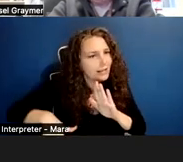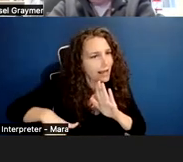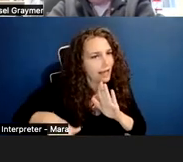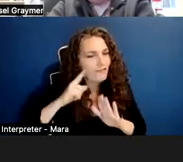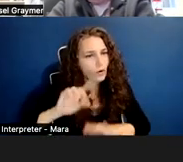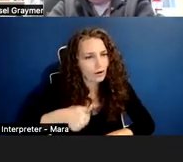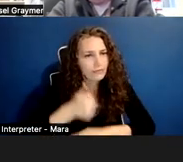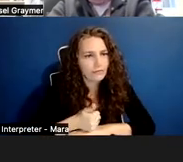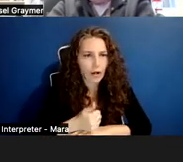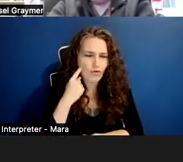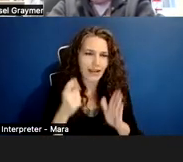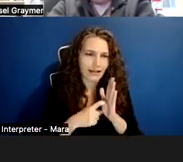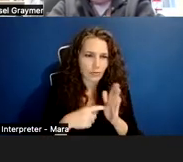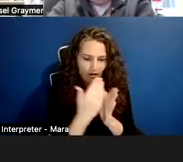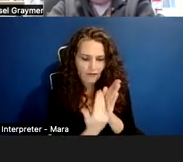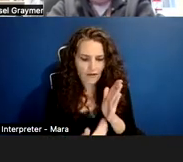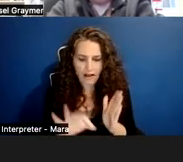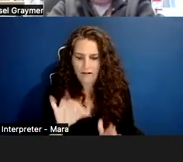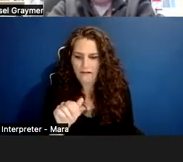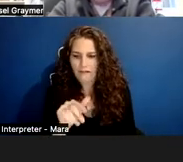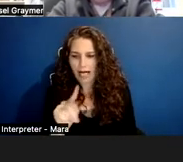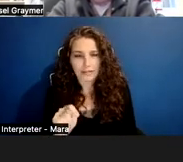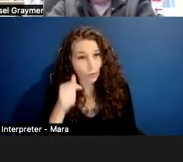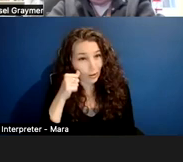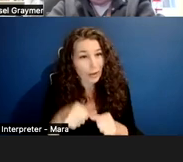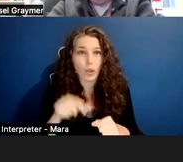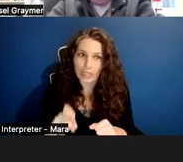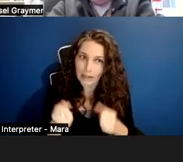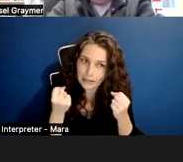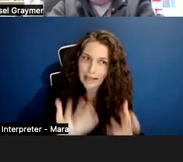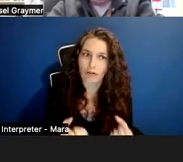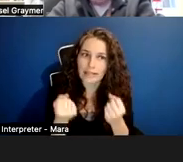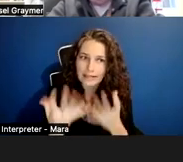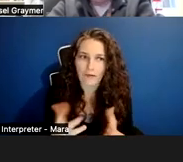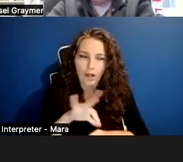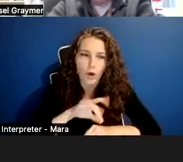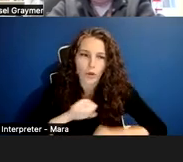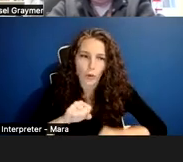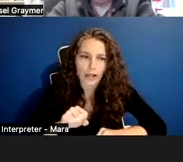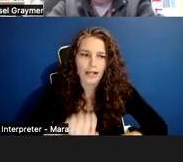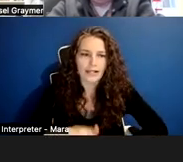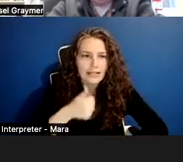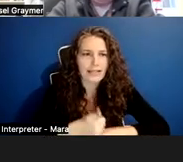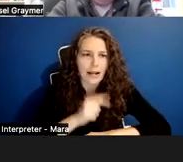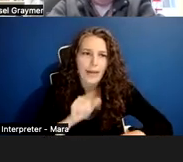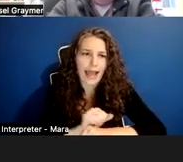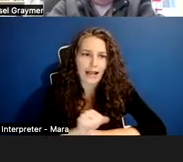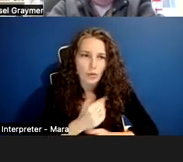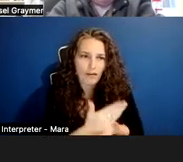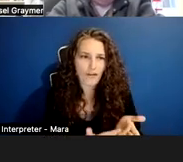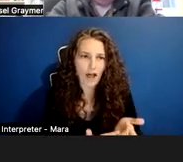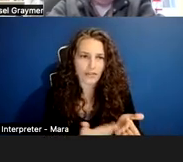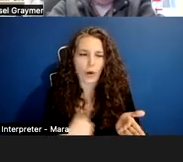faults take many, many earthquakes to generate the kind of offset that we can see.